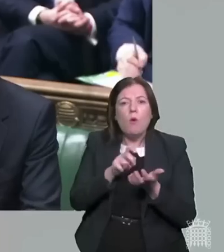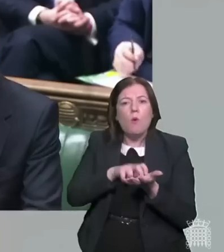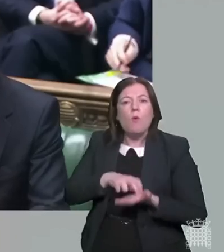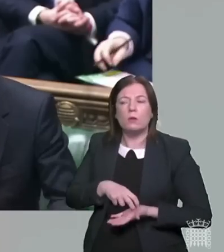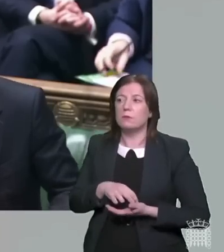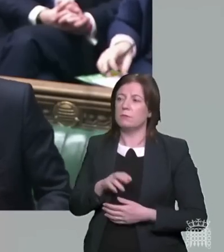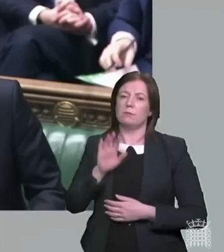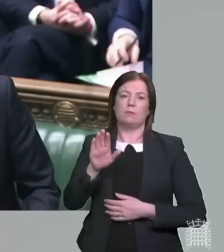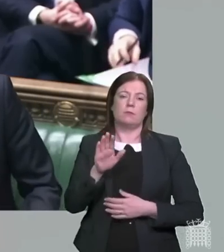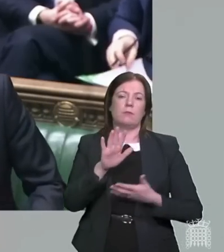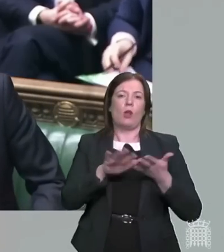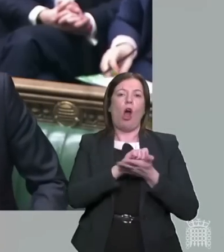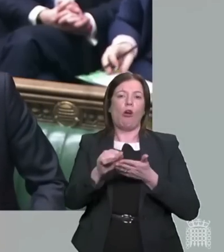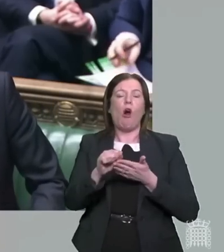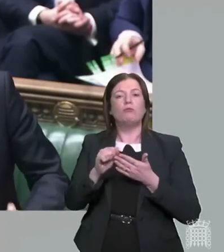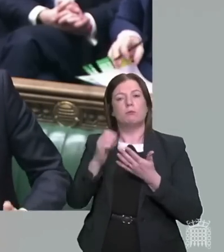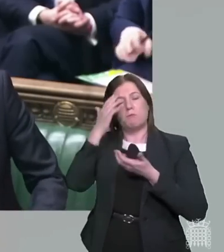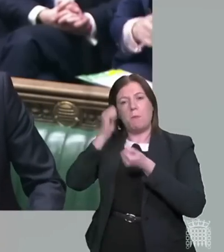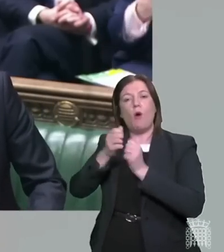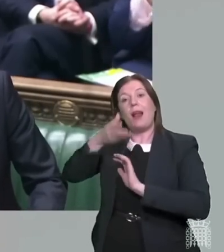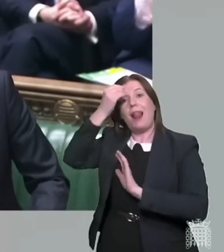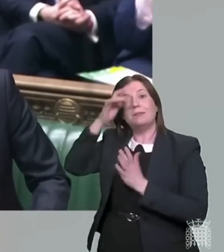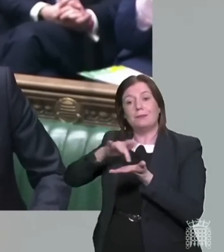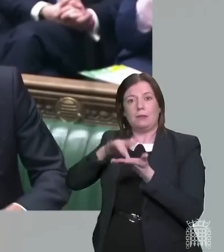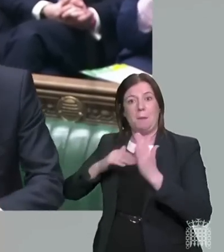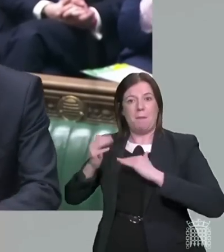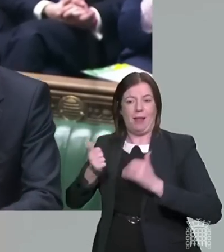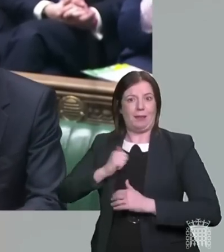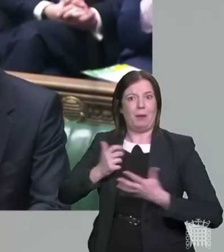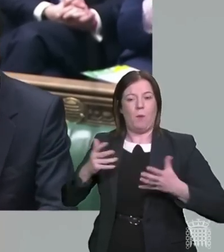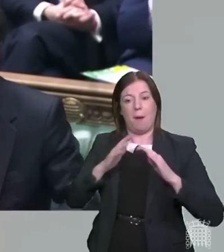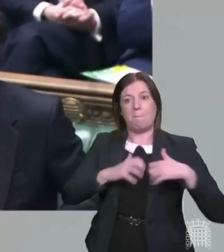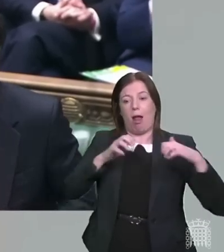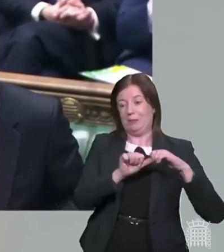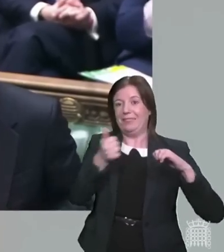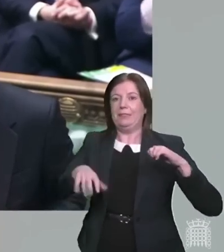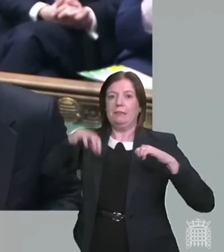to help build the Holocaust Memorial and Learning Centre next to Parliament to serve as a powerful